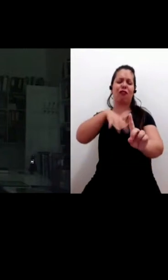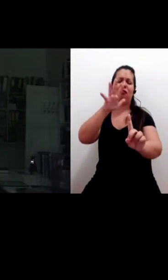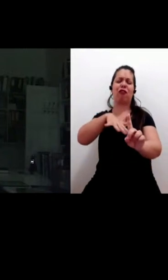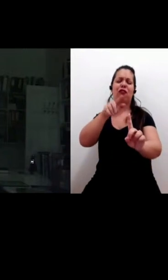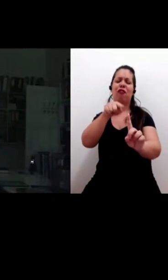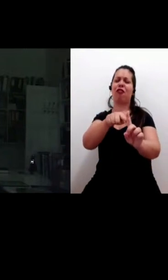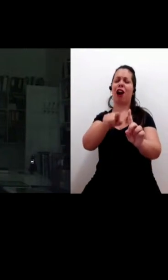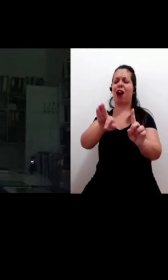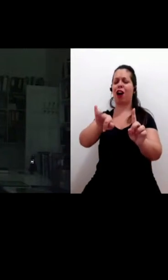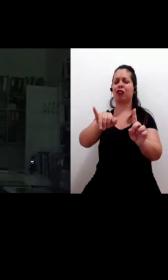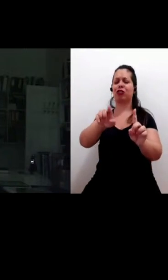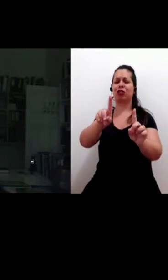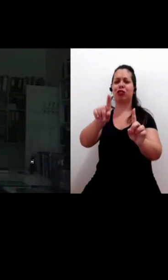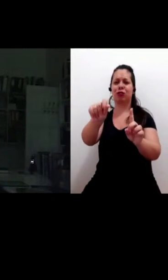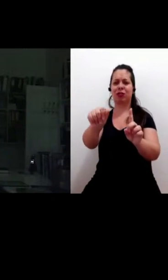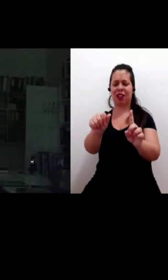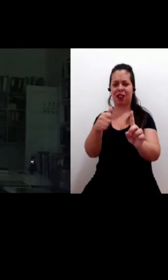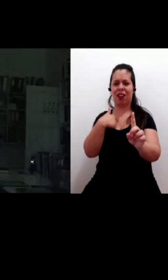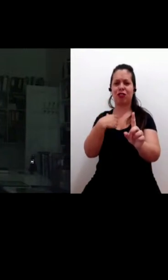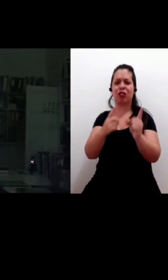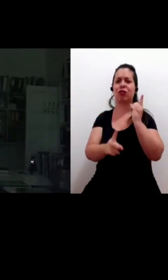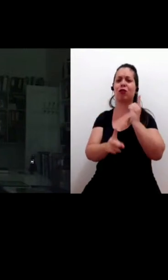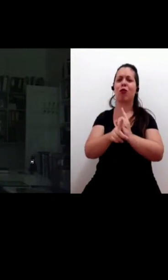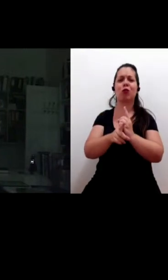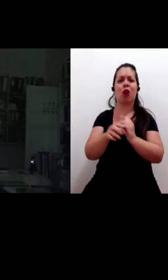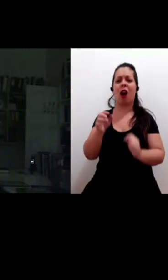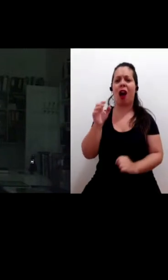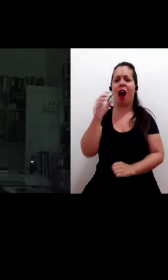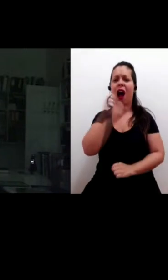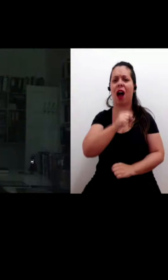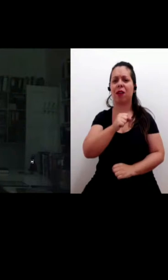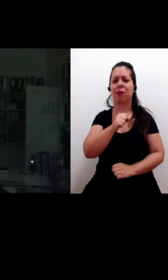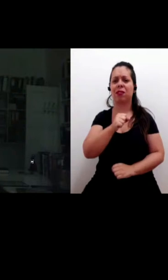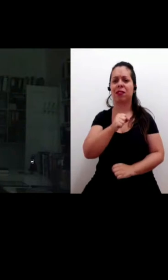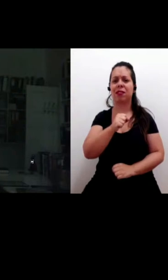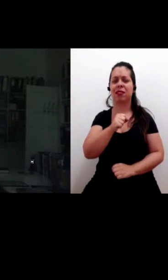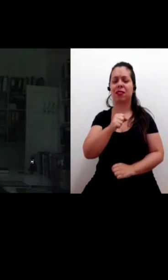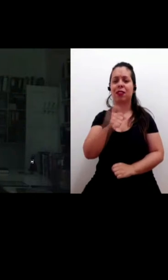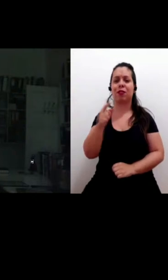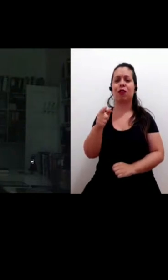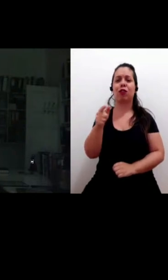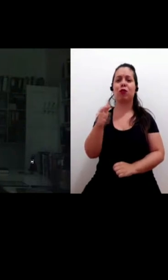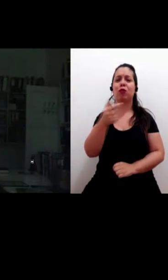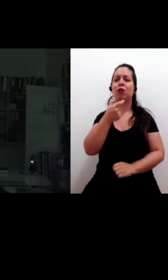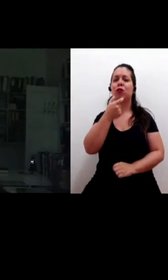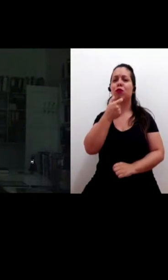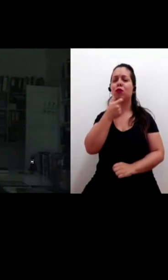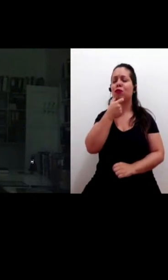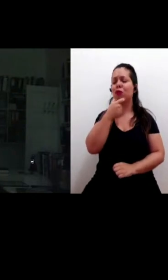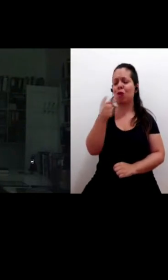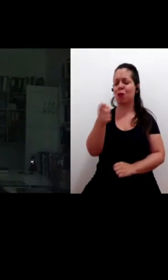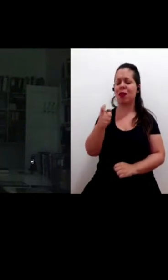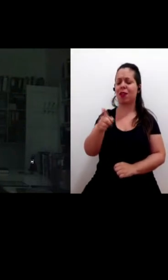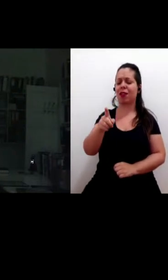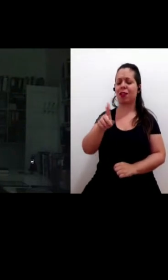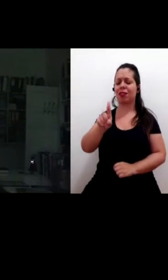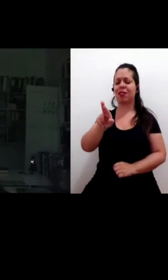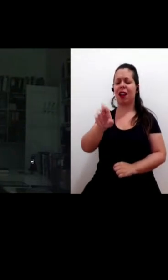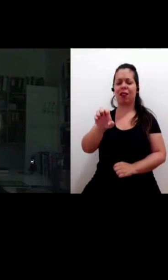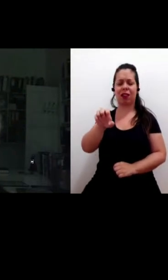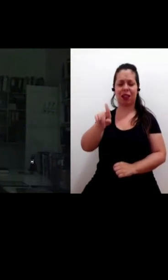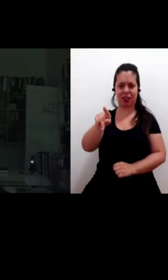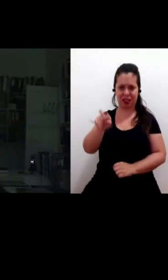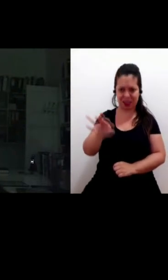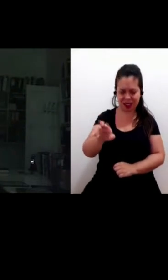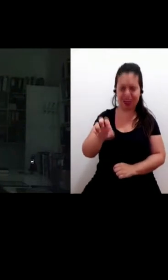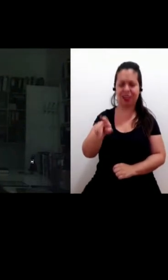first met briefly through Derek Jarman, the great British filmmaker. But then we had, we had this thing